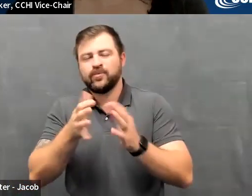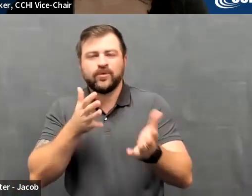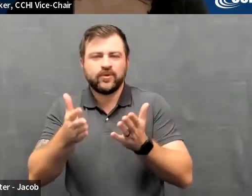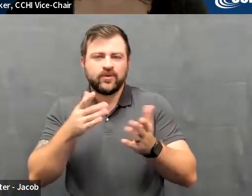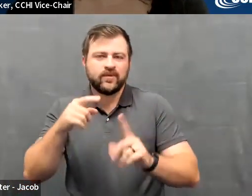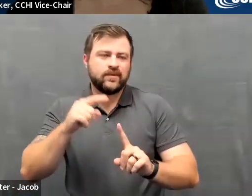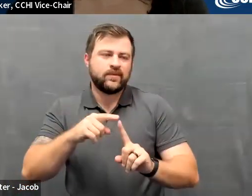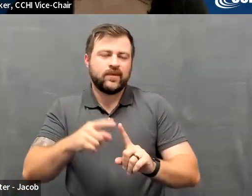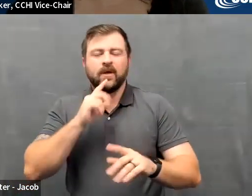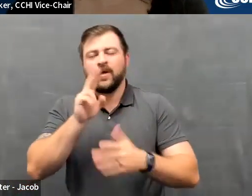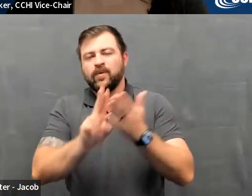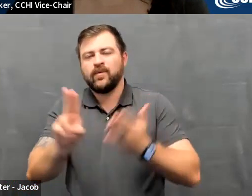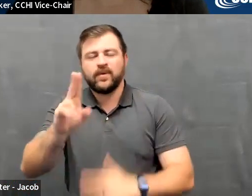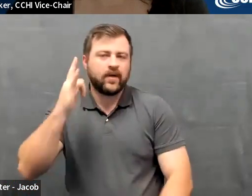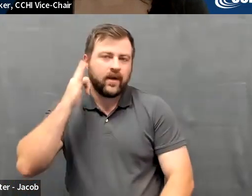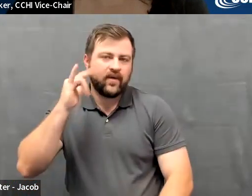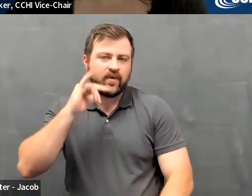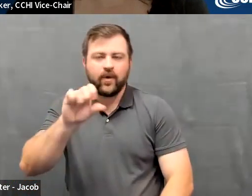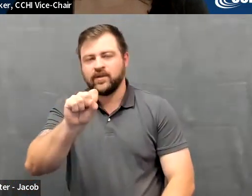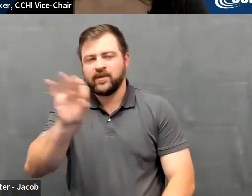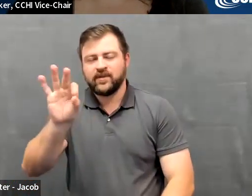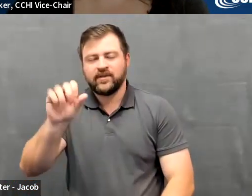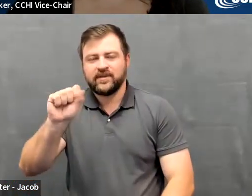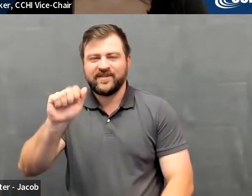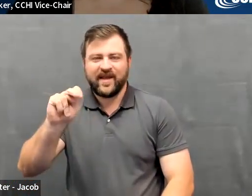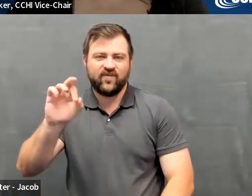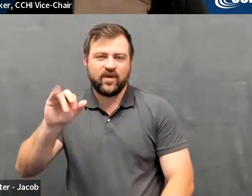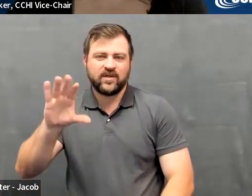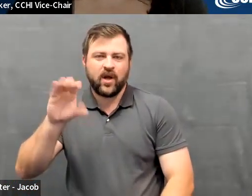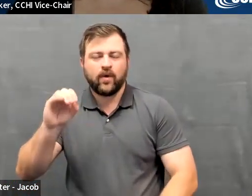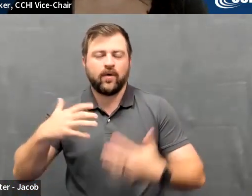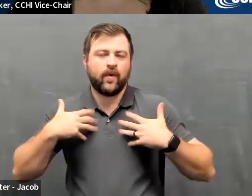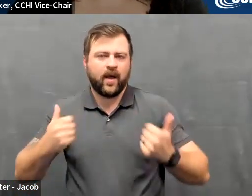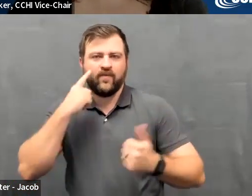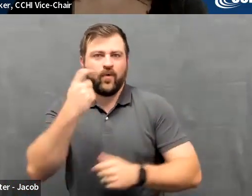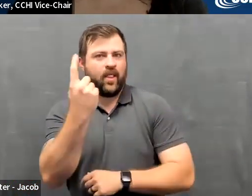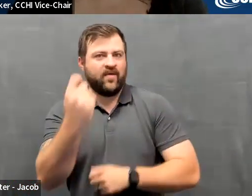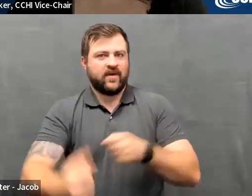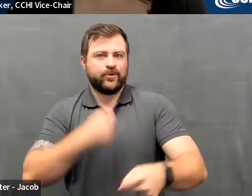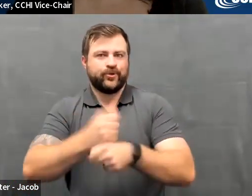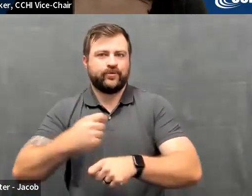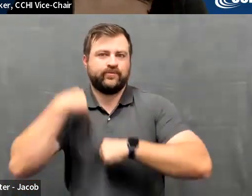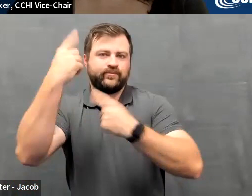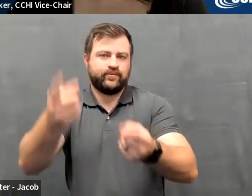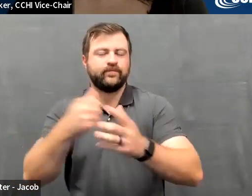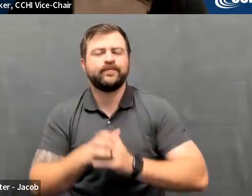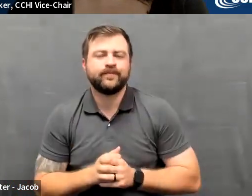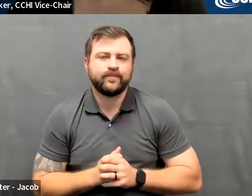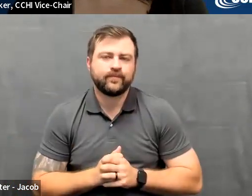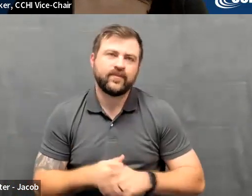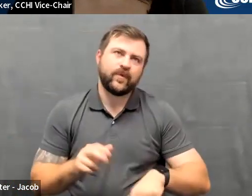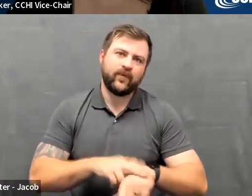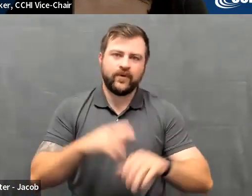at University of California, San Francisco Health for 11 years. And so, of course, certification